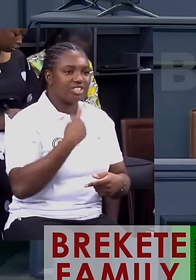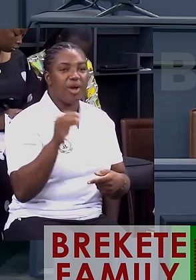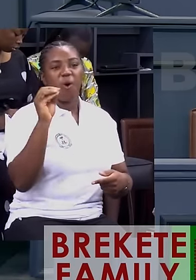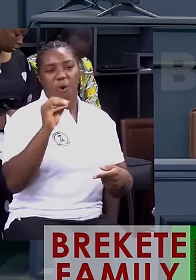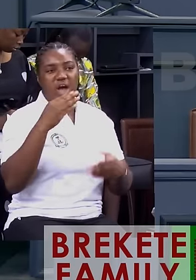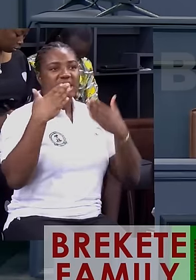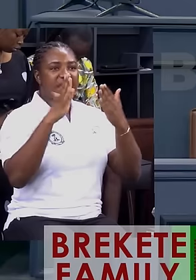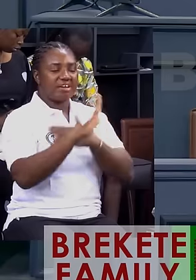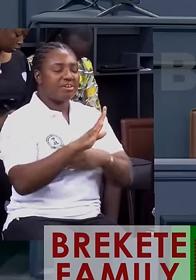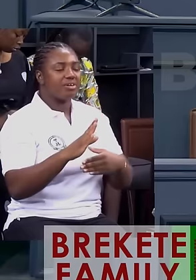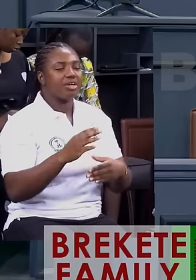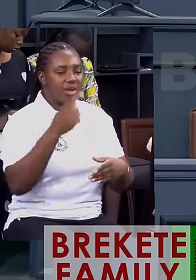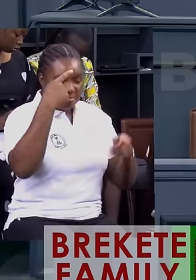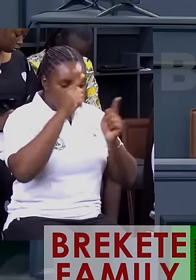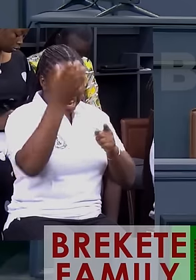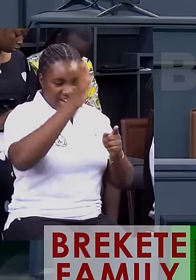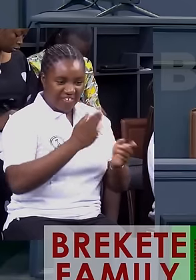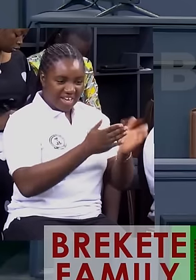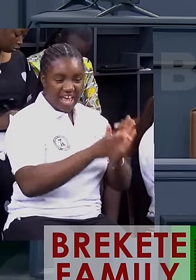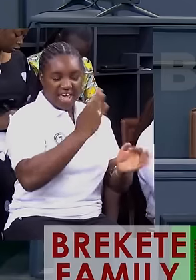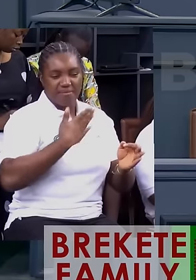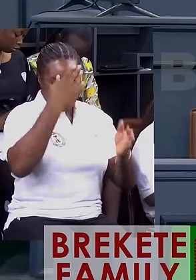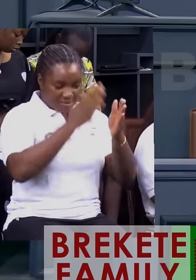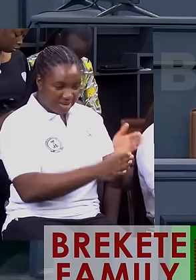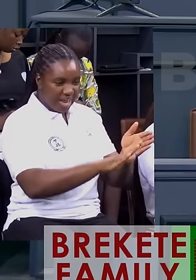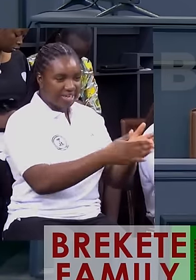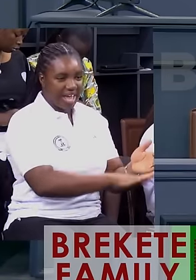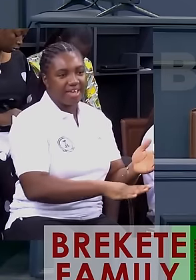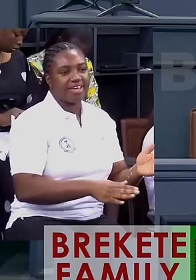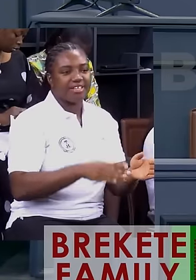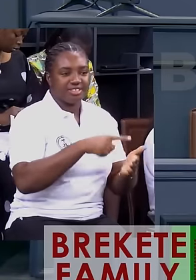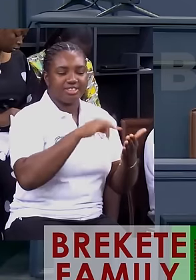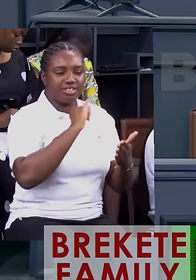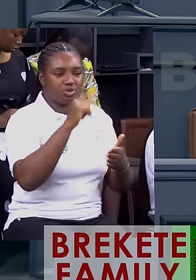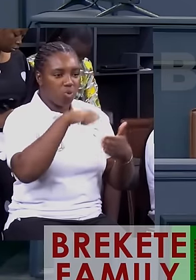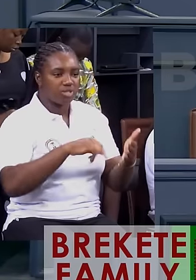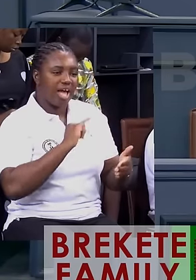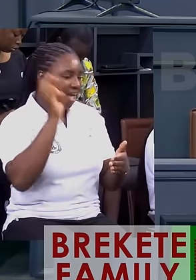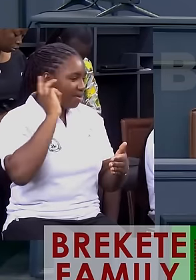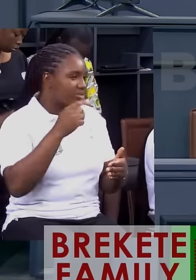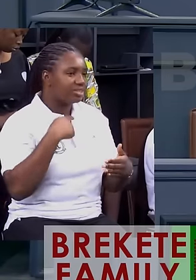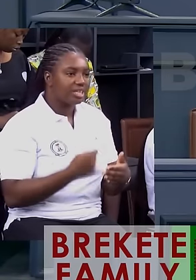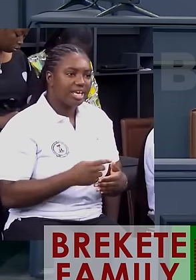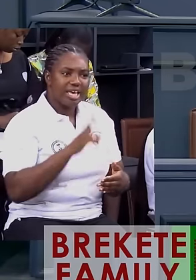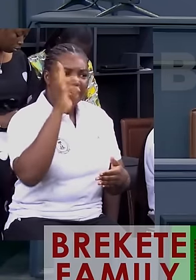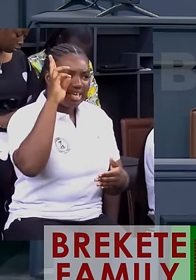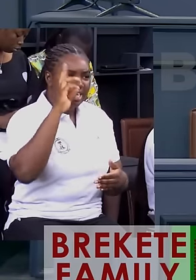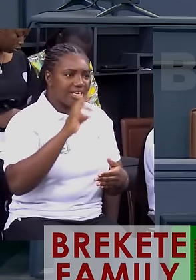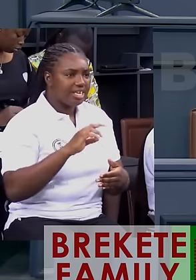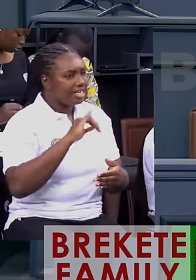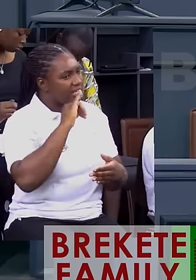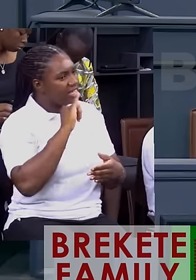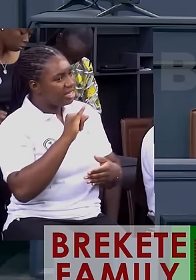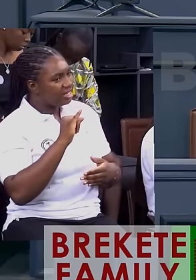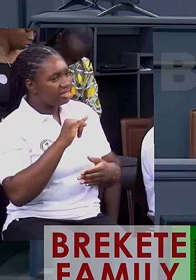thank God. Say the brother never die. So it to say the brother die. Now waiting for talk. Now me carry you go to Lance Hospital. Now me talk say